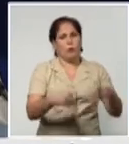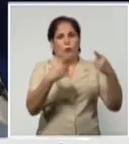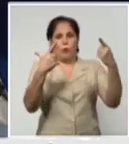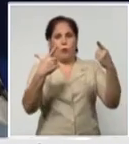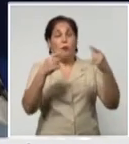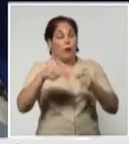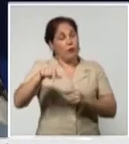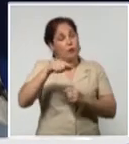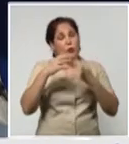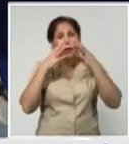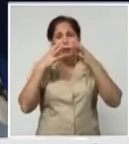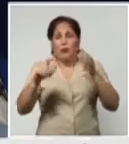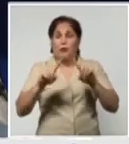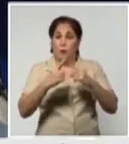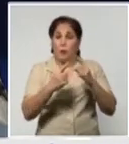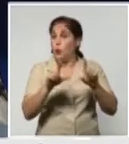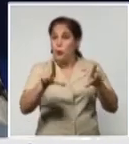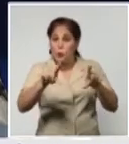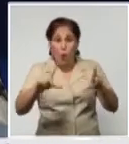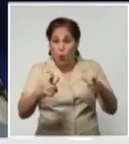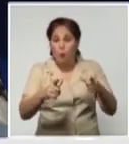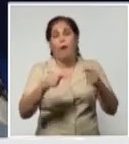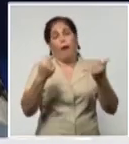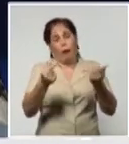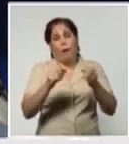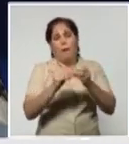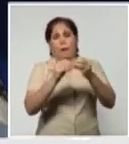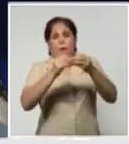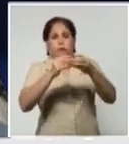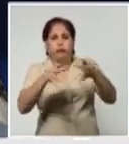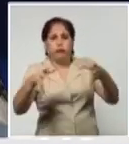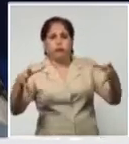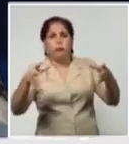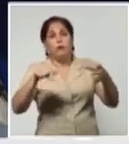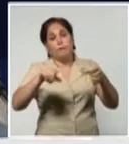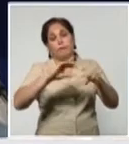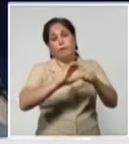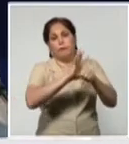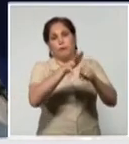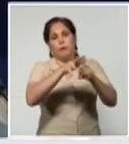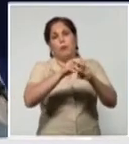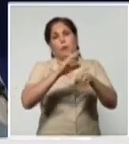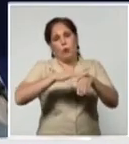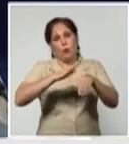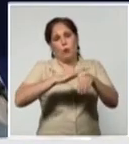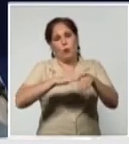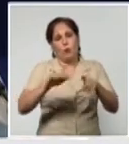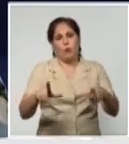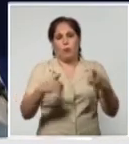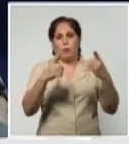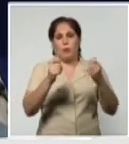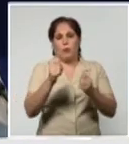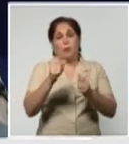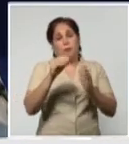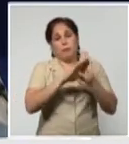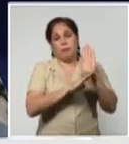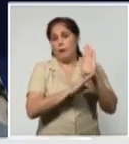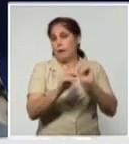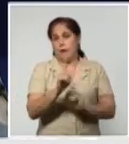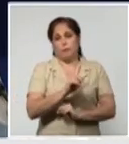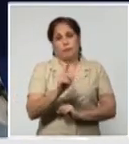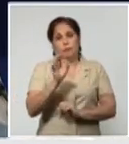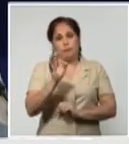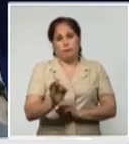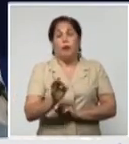have demonstrated that they are the only effective vaccine available to prevent and to